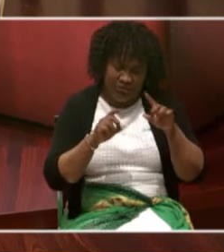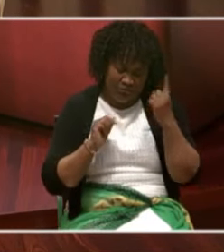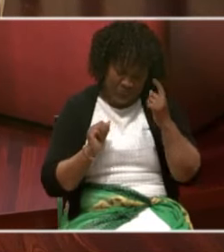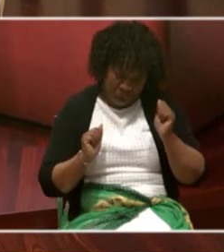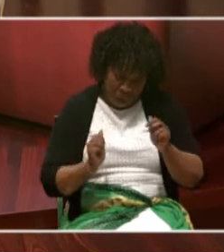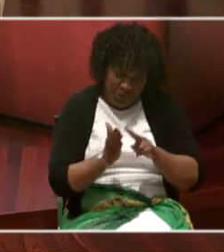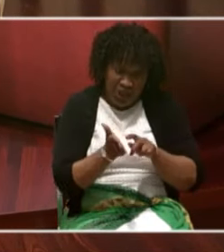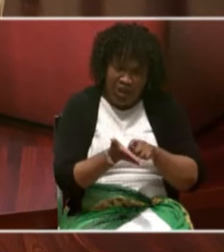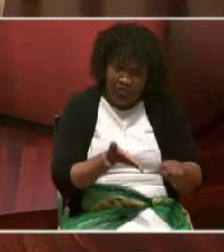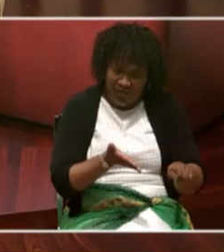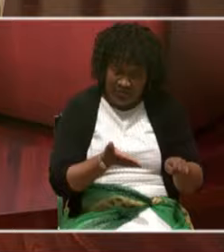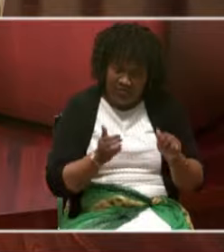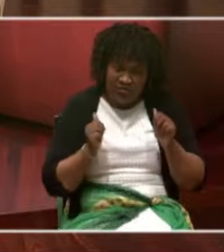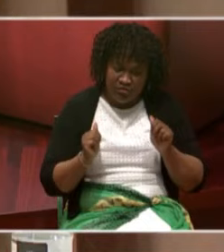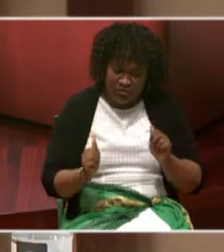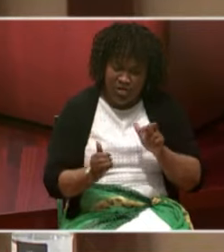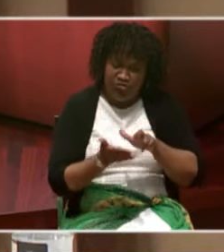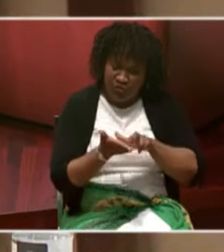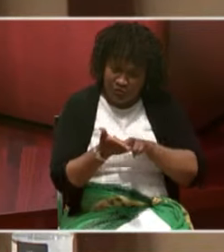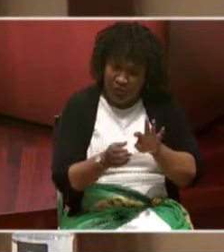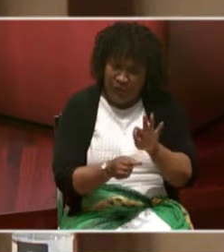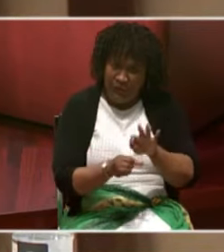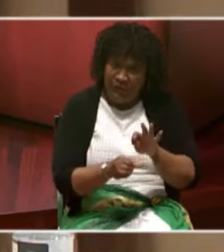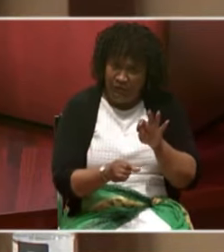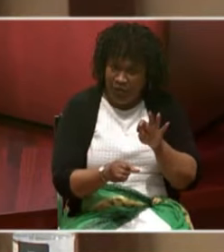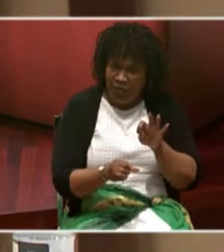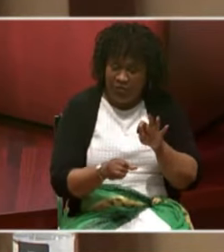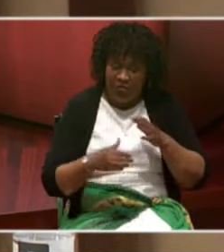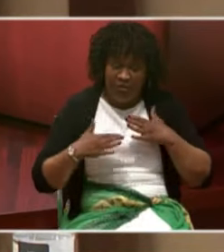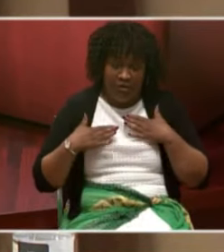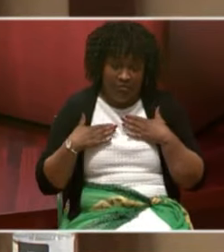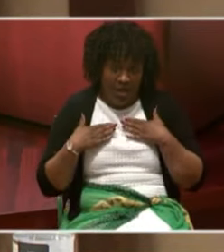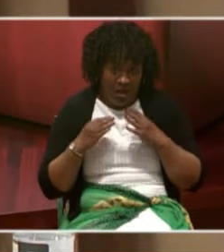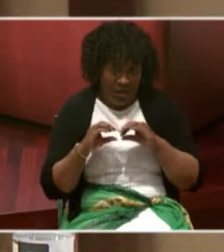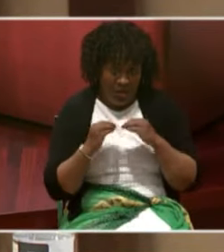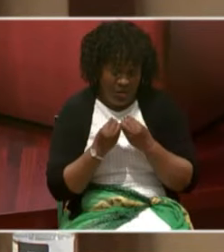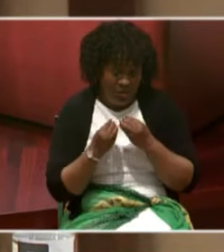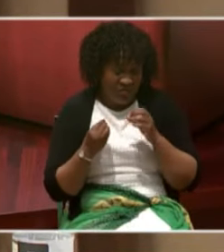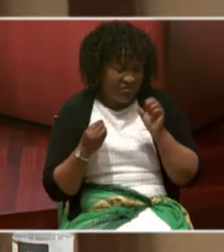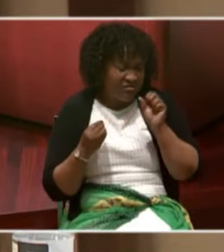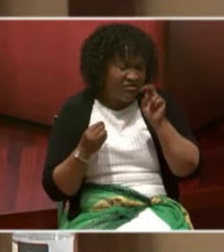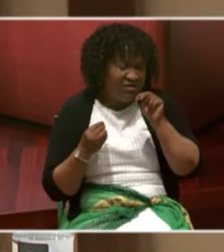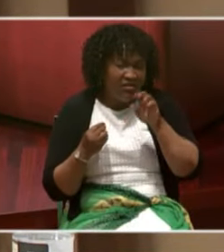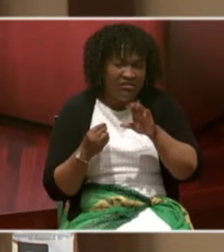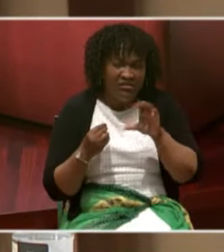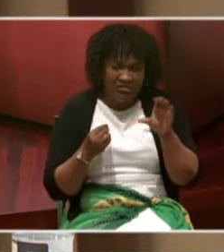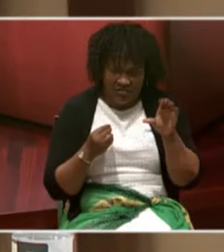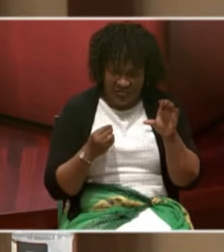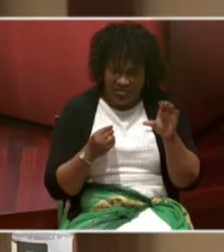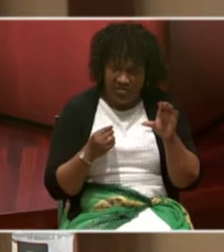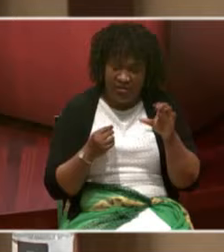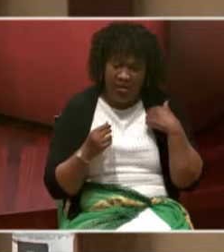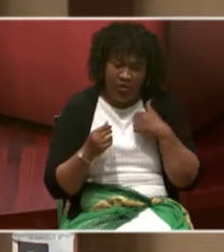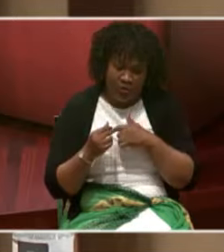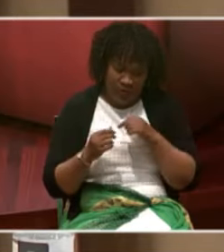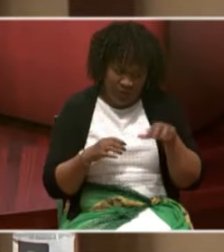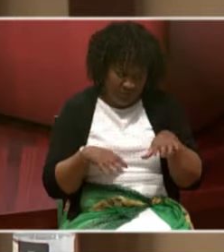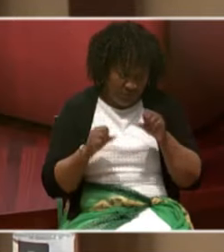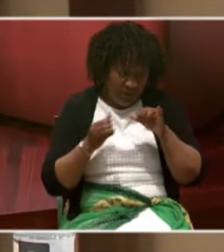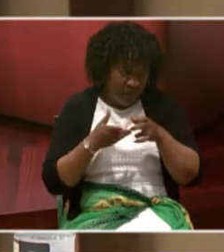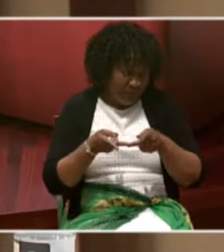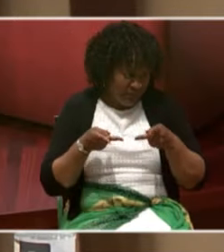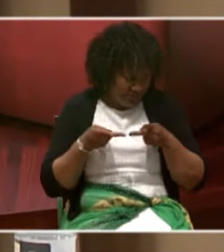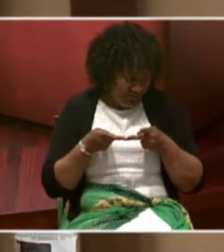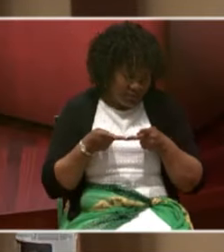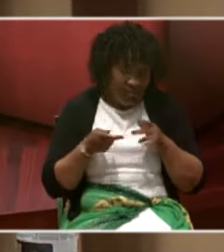that. So we sort of slip over that. But then near the end of the speech, they had a line in there said,